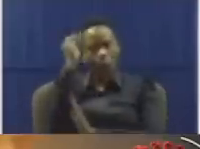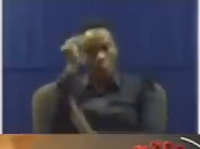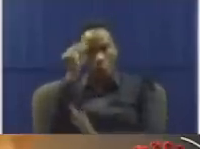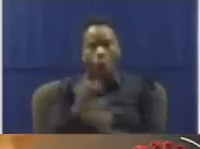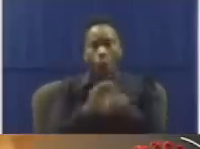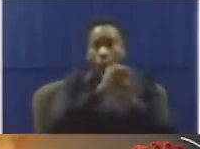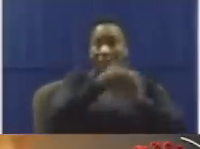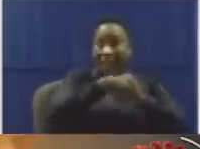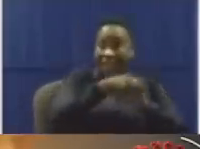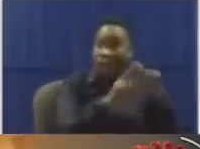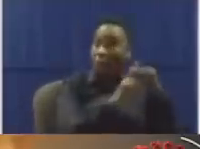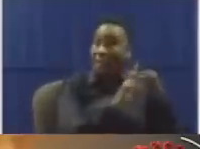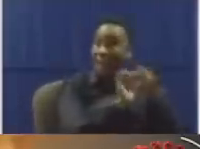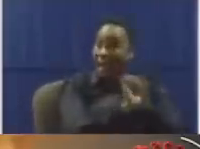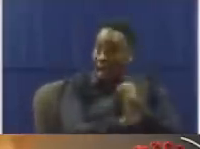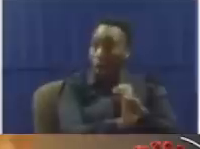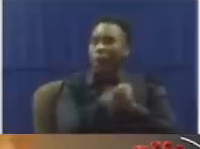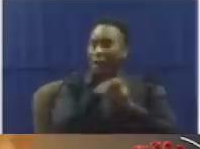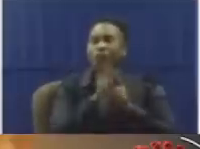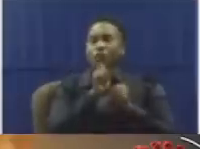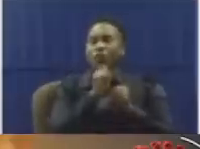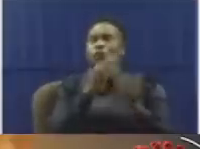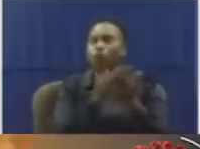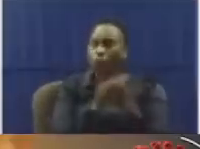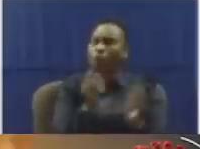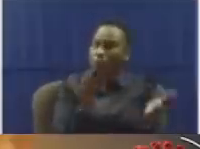being used as a private debt collection agency.